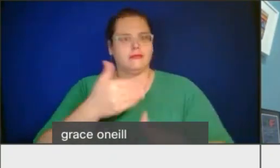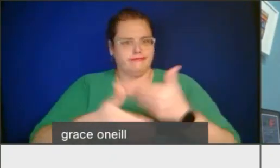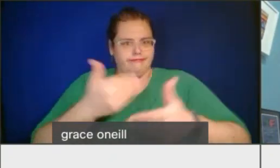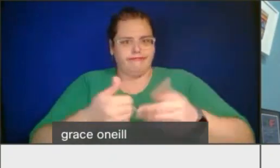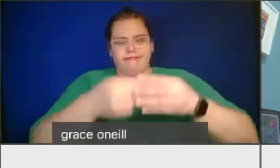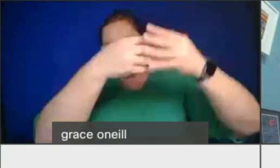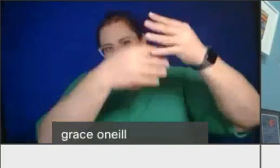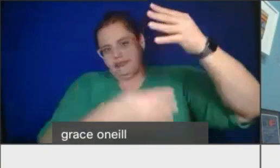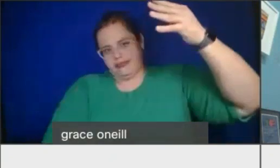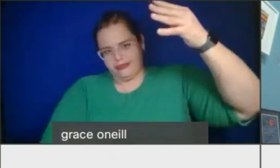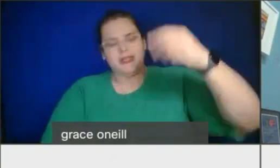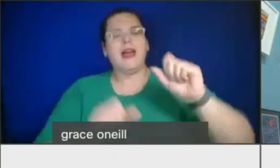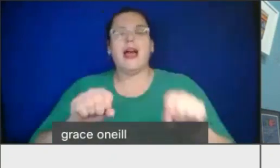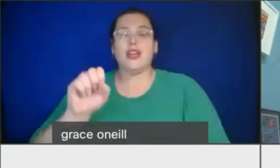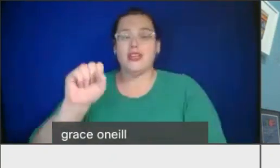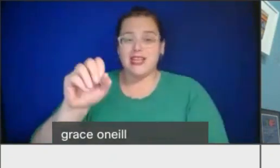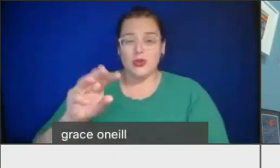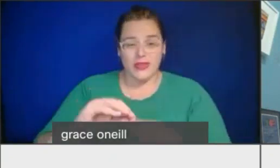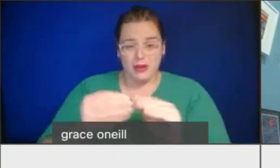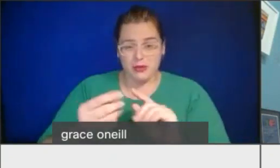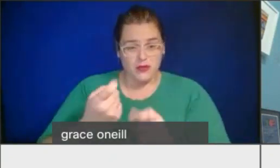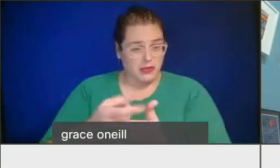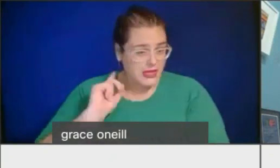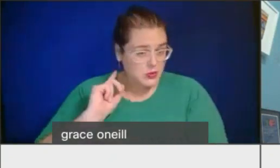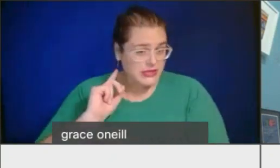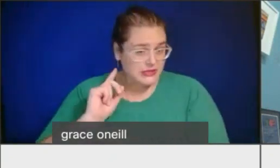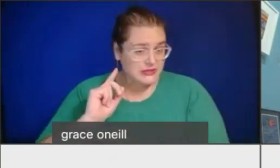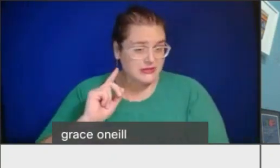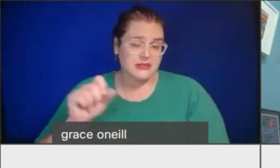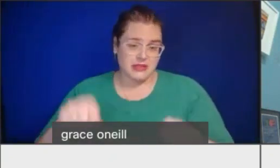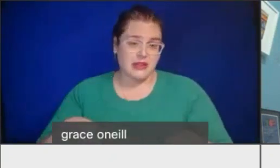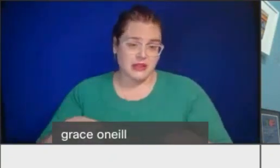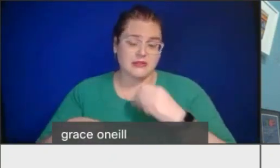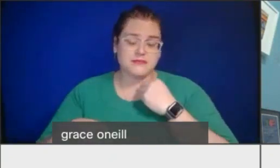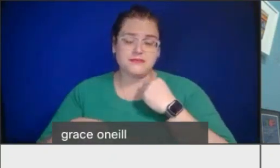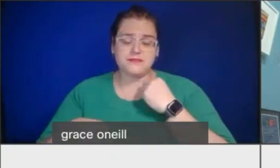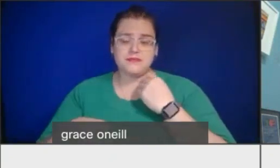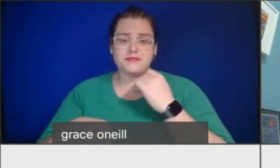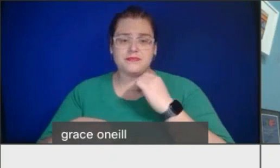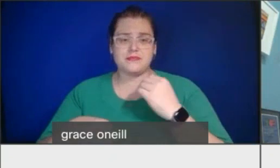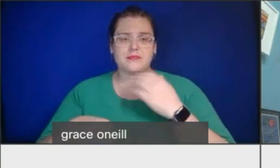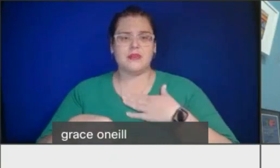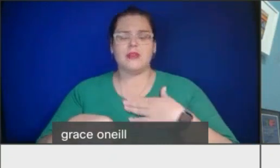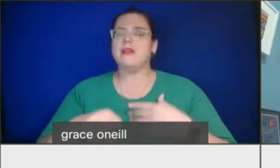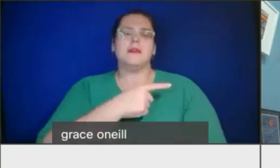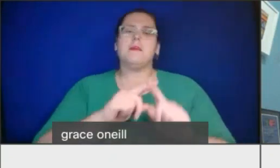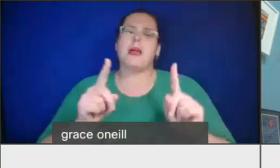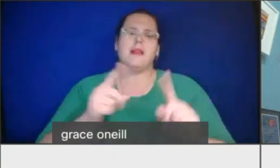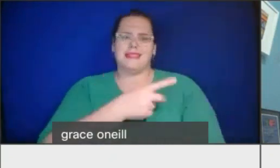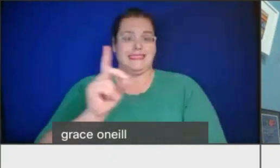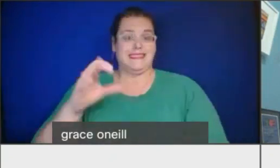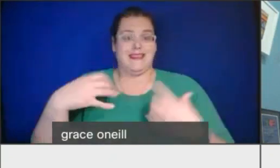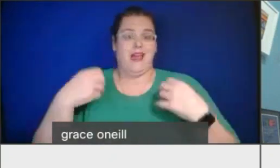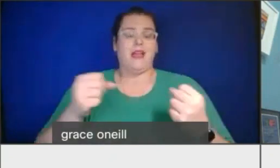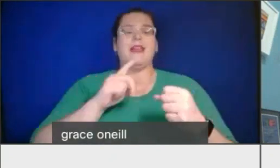I can tell you what the numbers were as of last week. But essentially, they are moving through the exemption